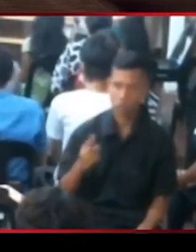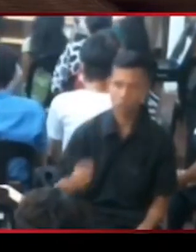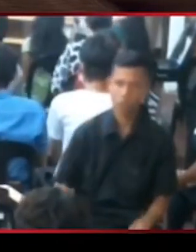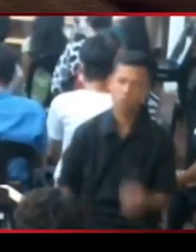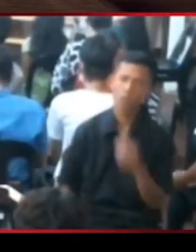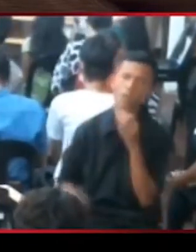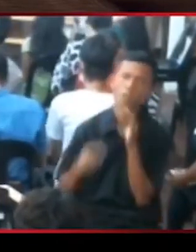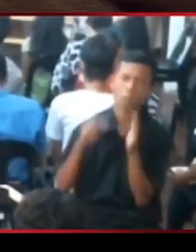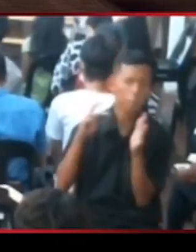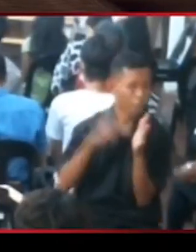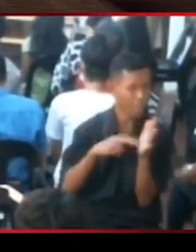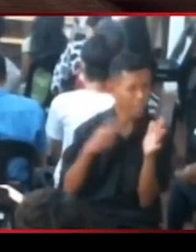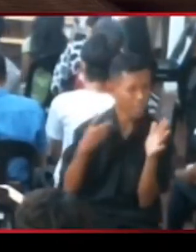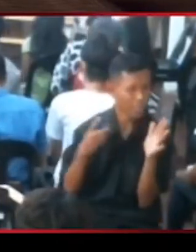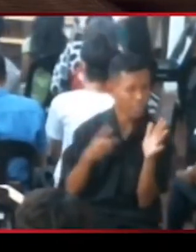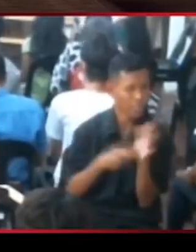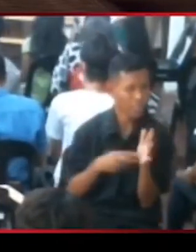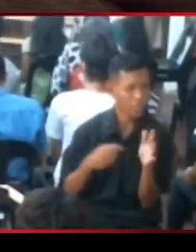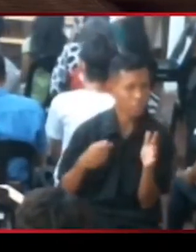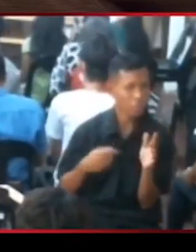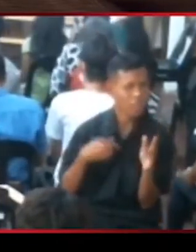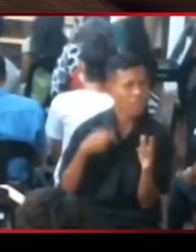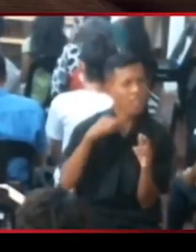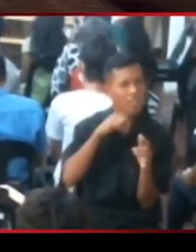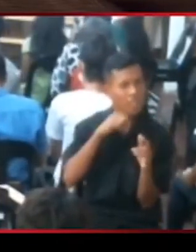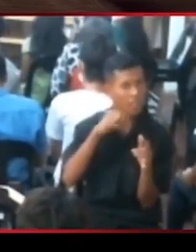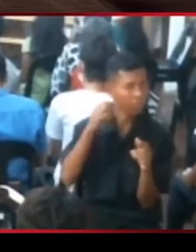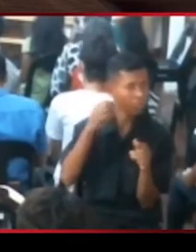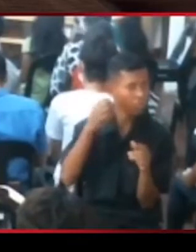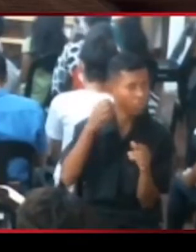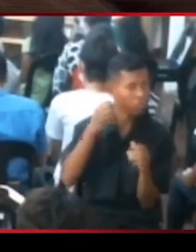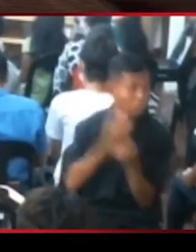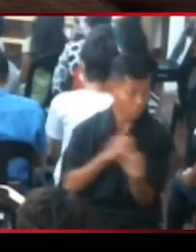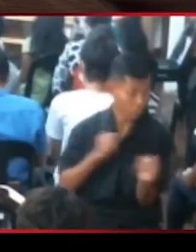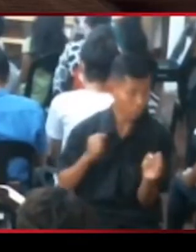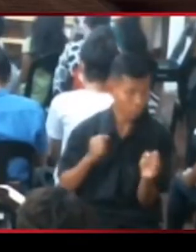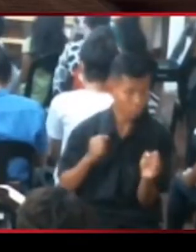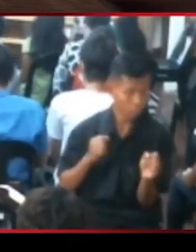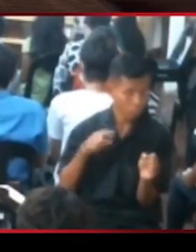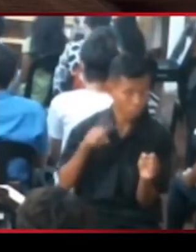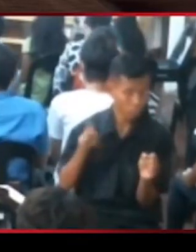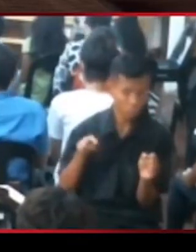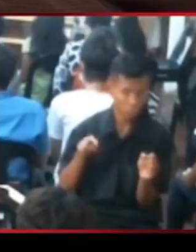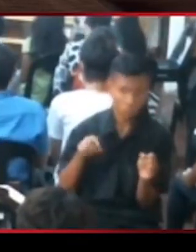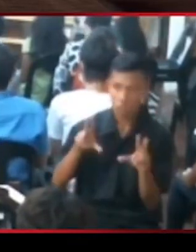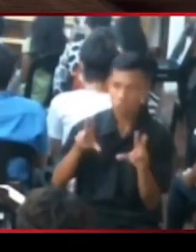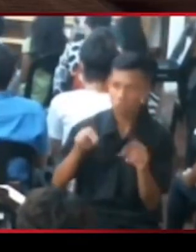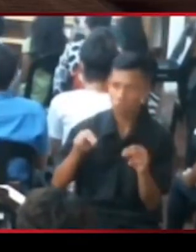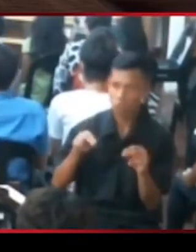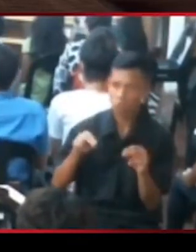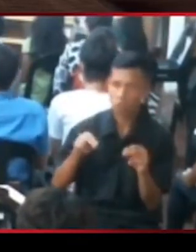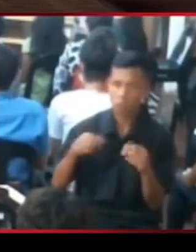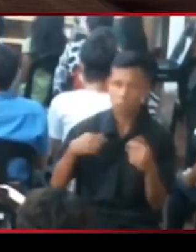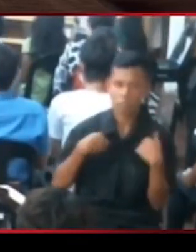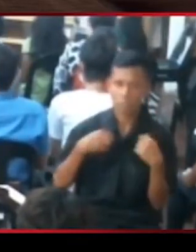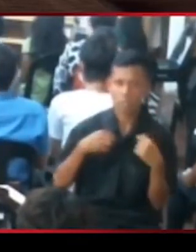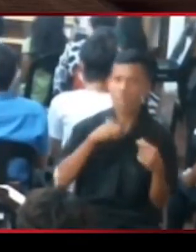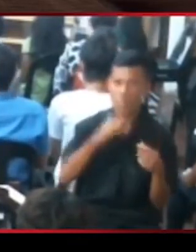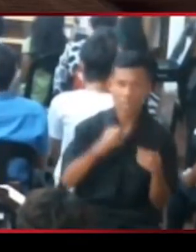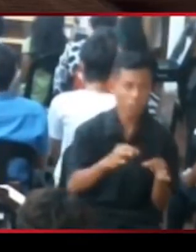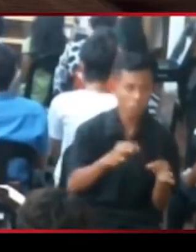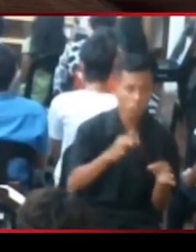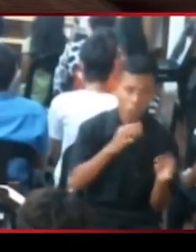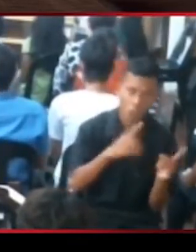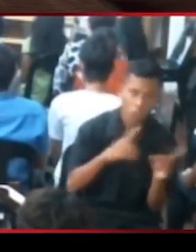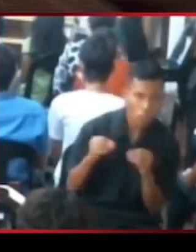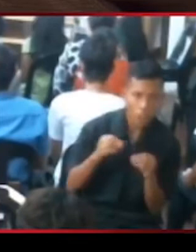mean? Does that mean I'm not saved? No. Does that mean I'm not exercising my faith? I am